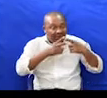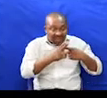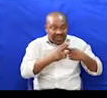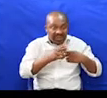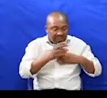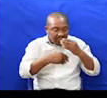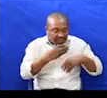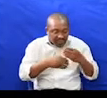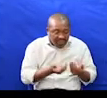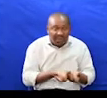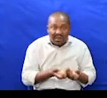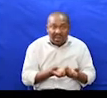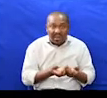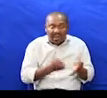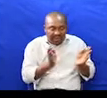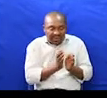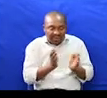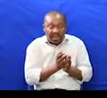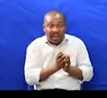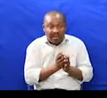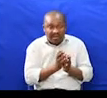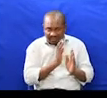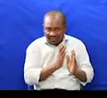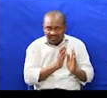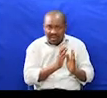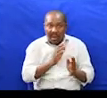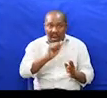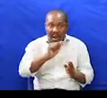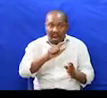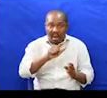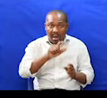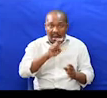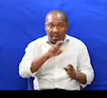be aluminum. And if you break down